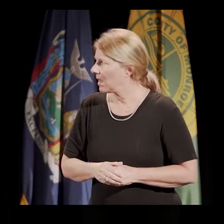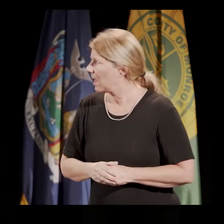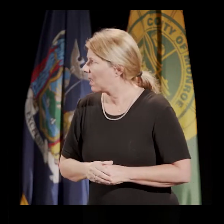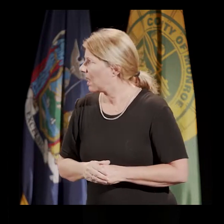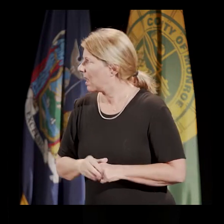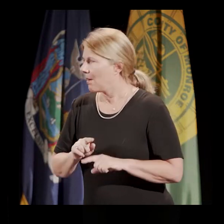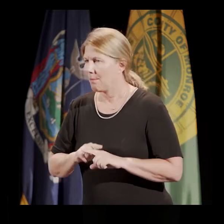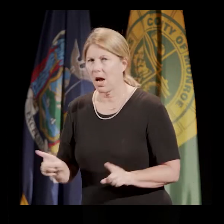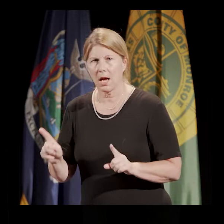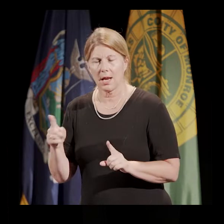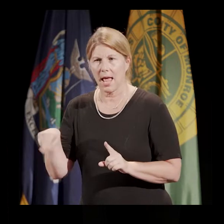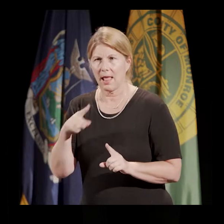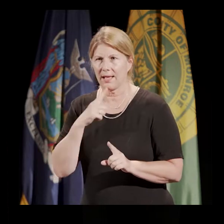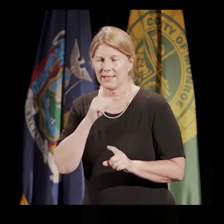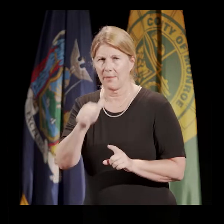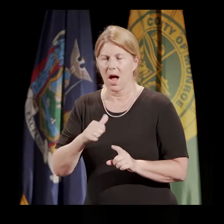man.